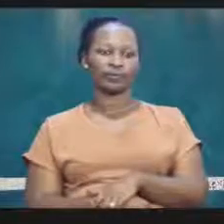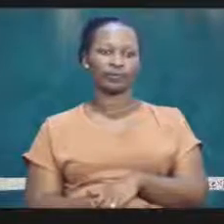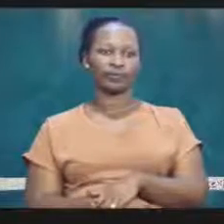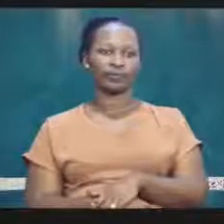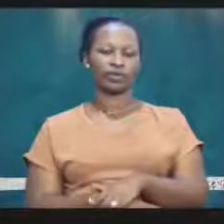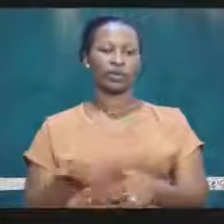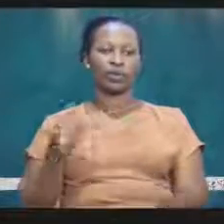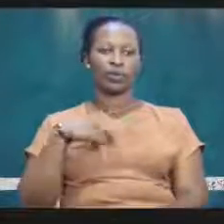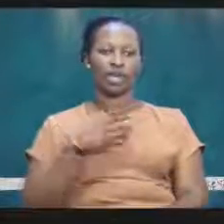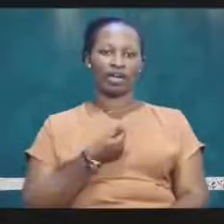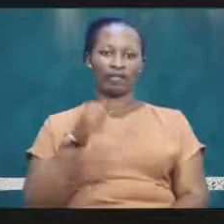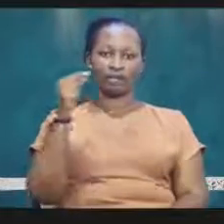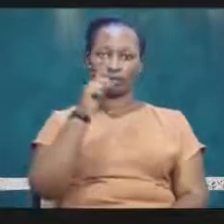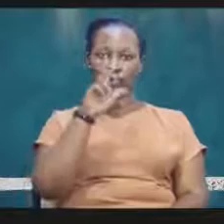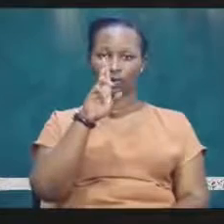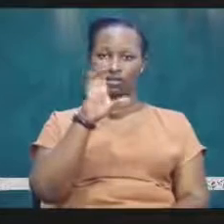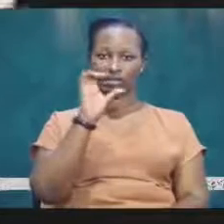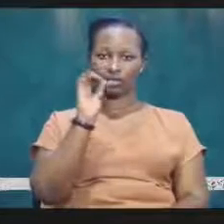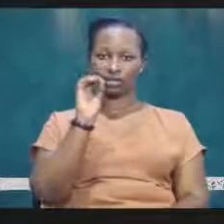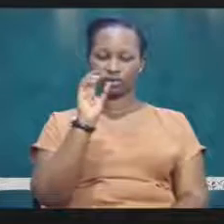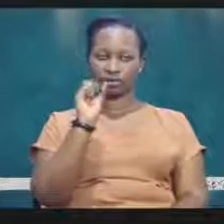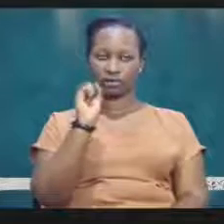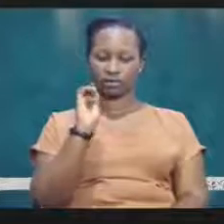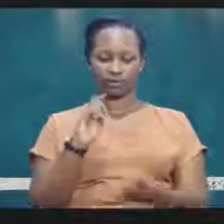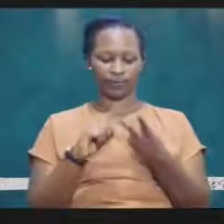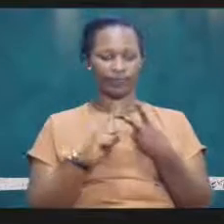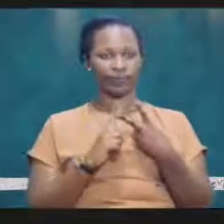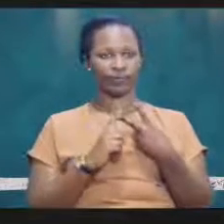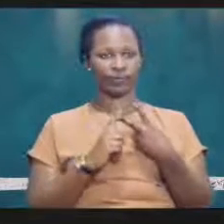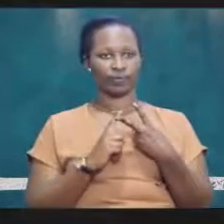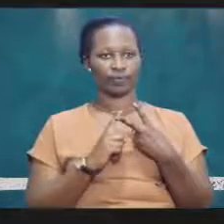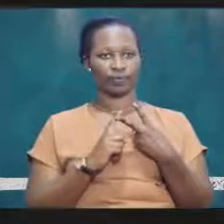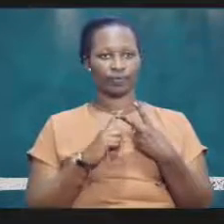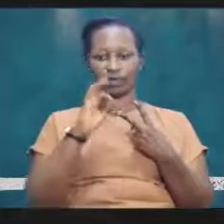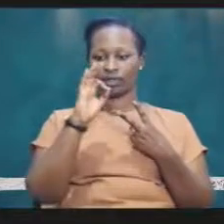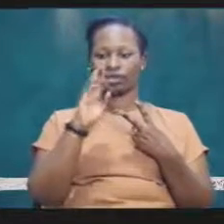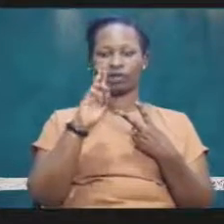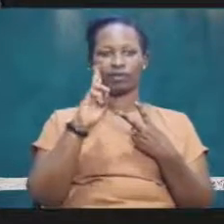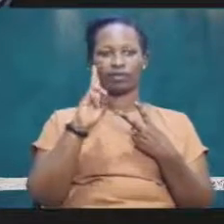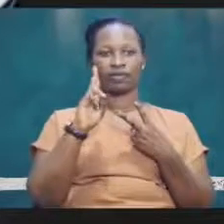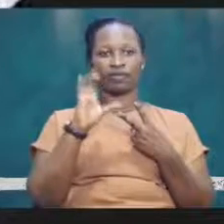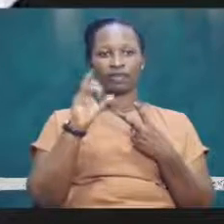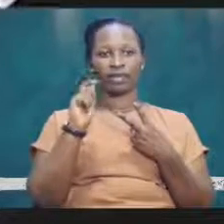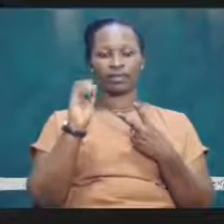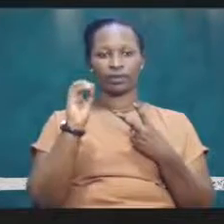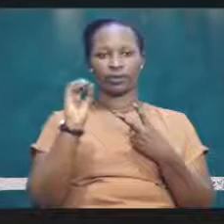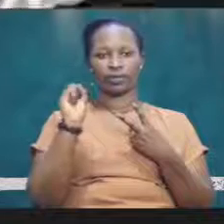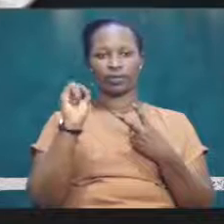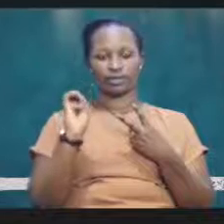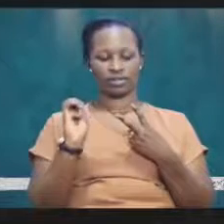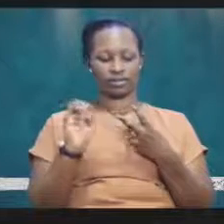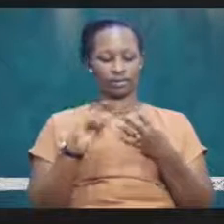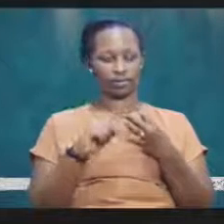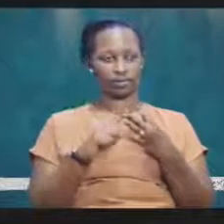Examples, we have glucose, we have fructose, we